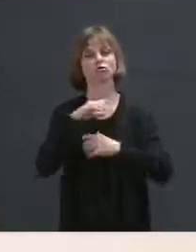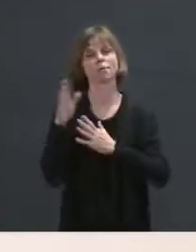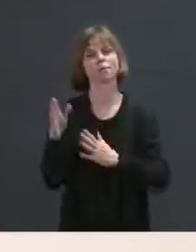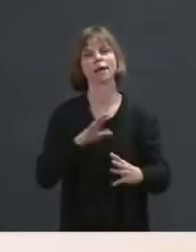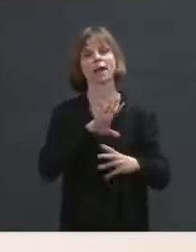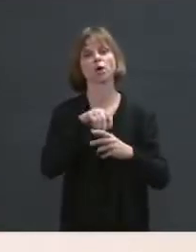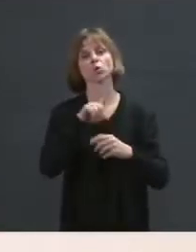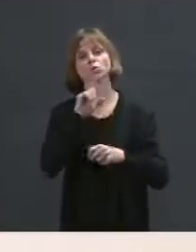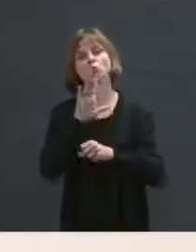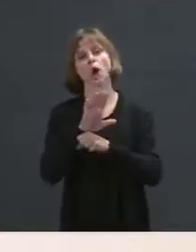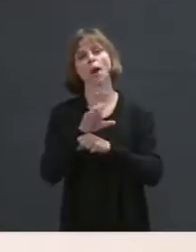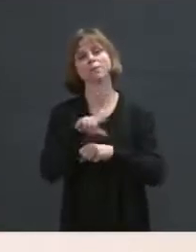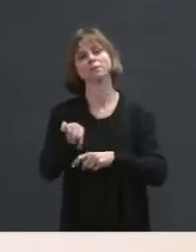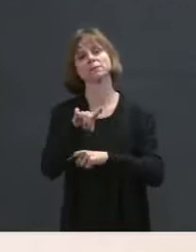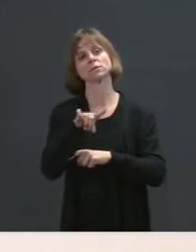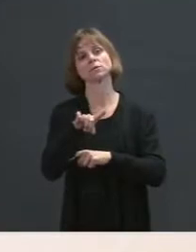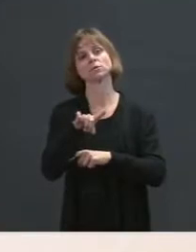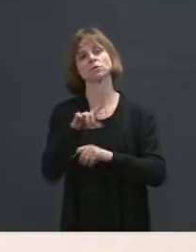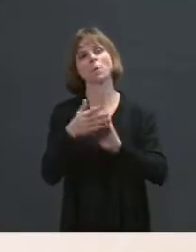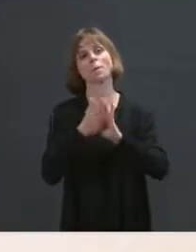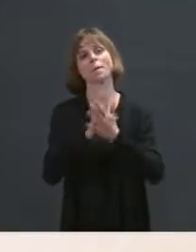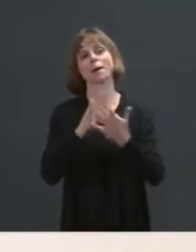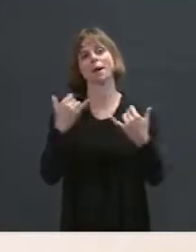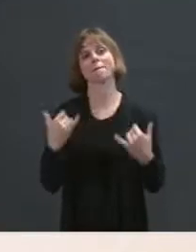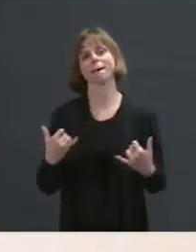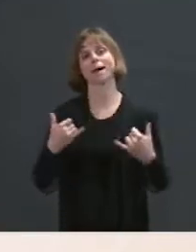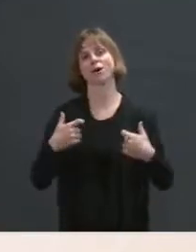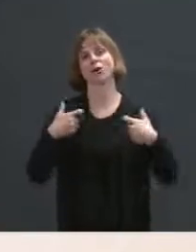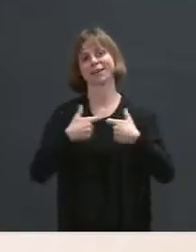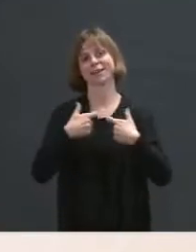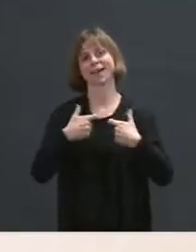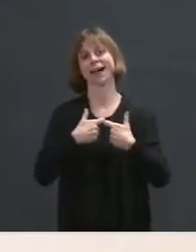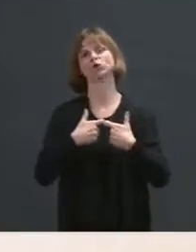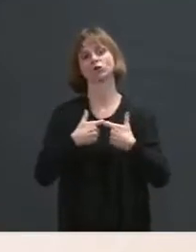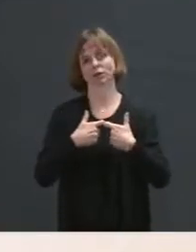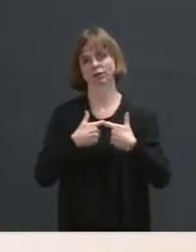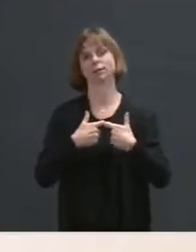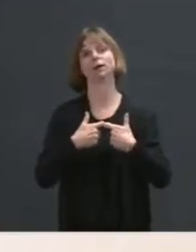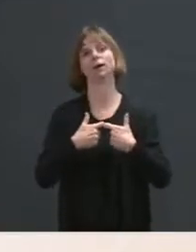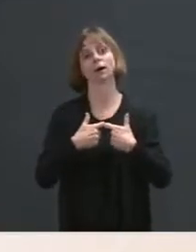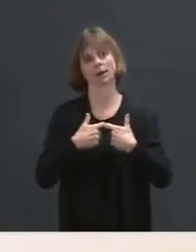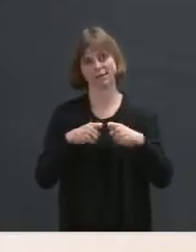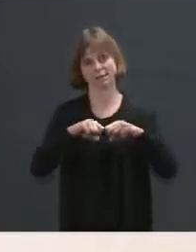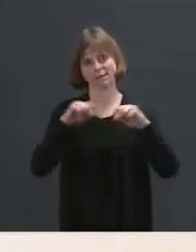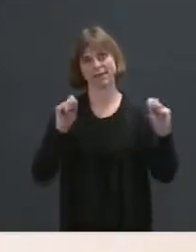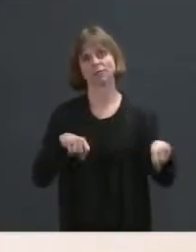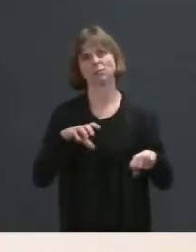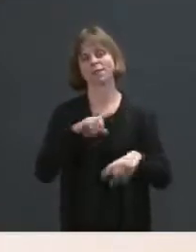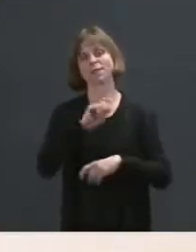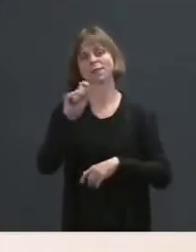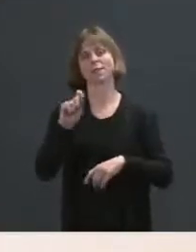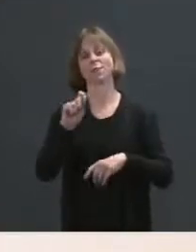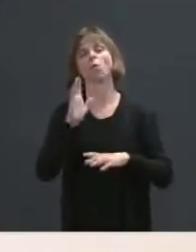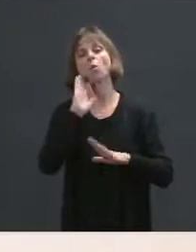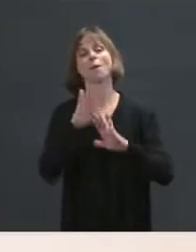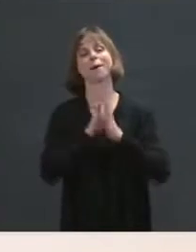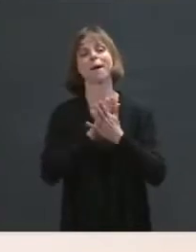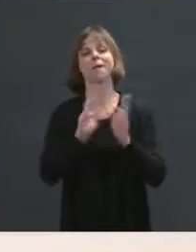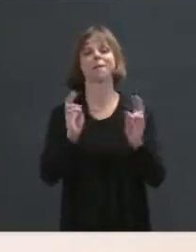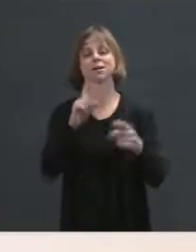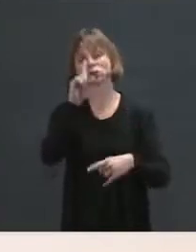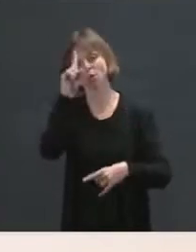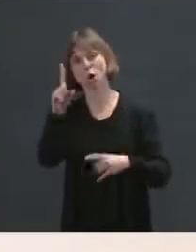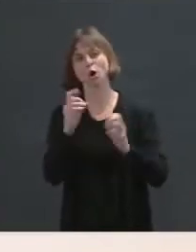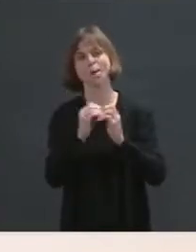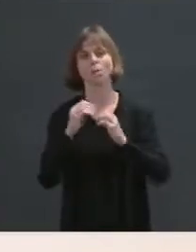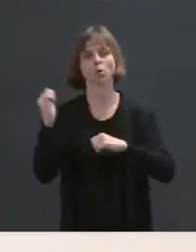promise to, quote, modernize the nation's electric grid, making it smarter and more resilient. Can that be done without federal